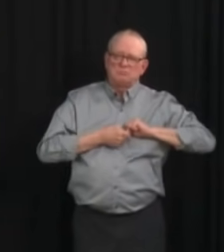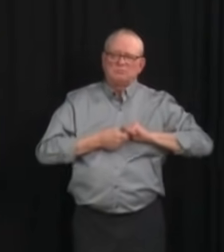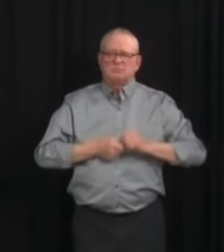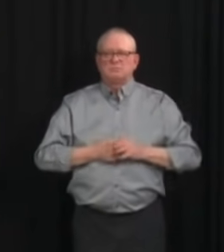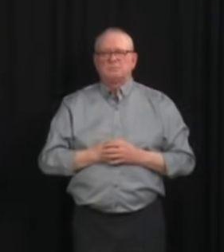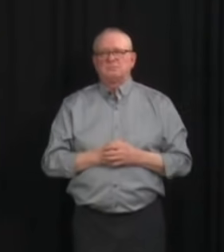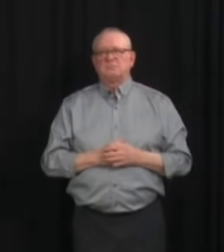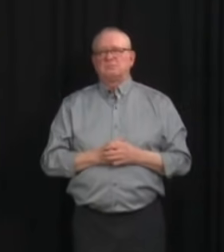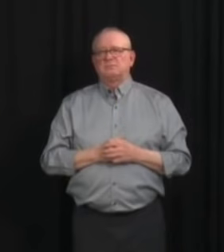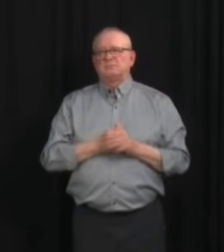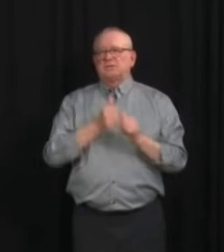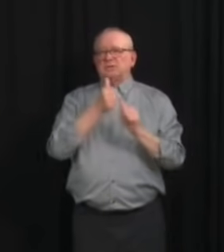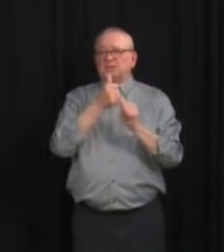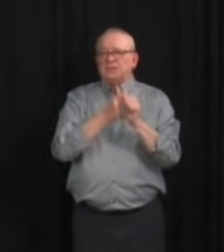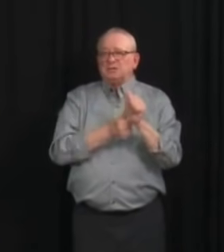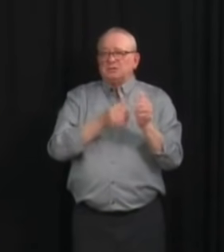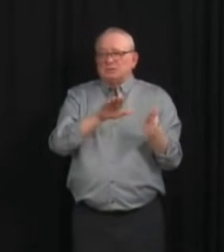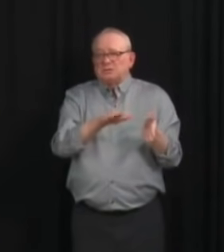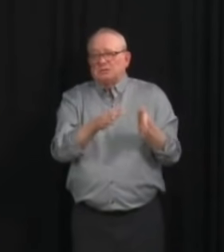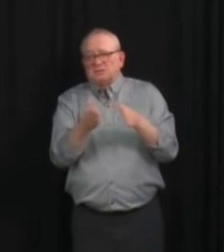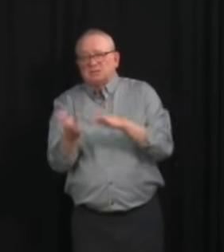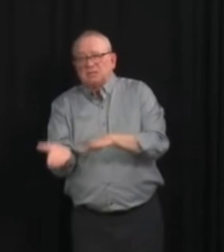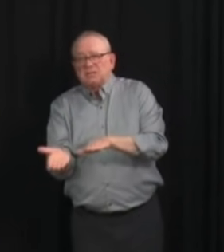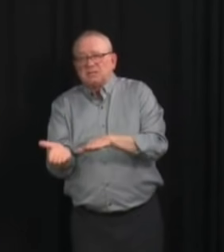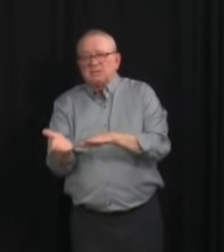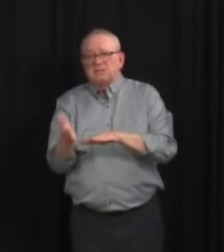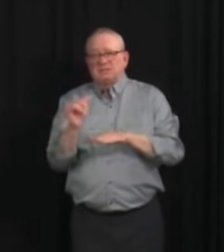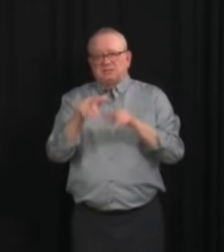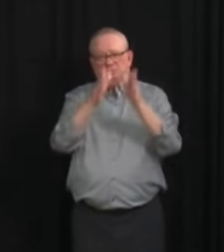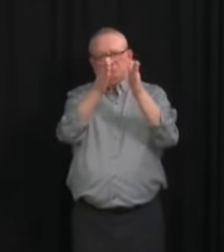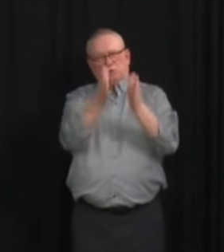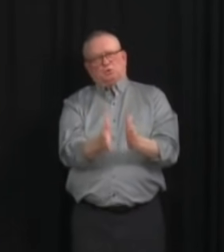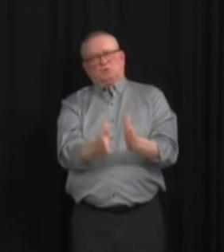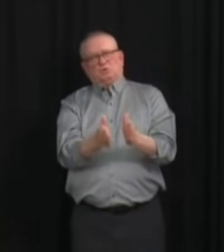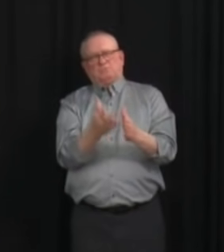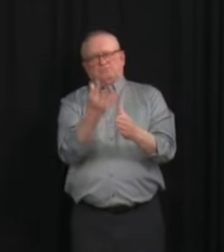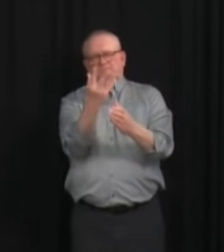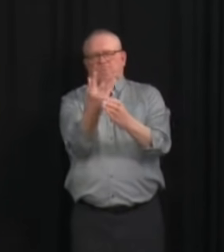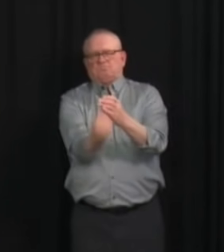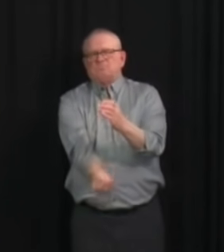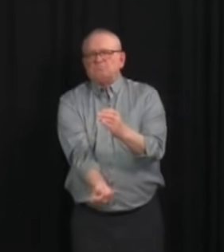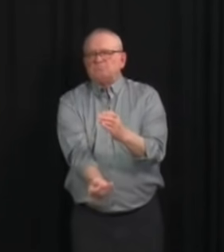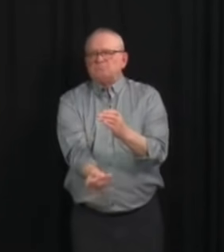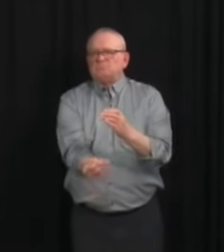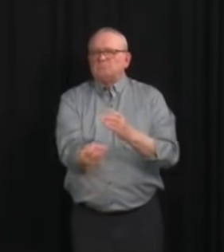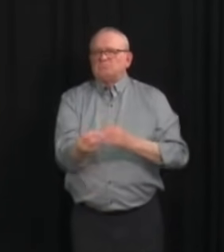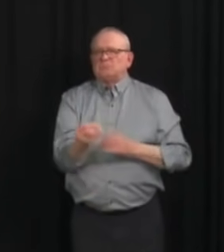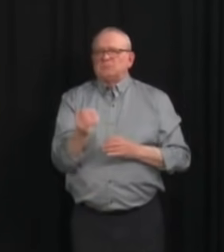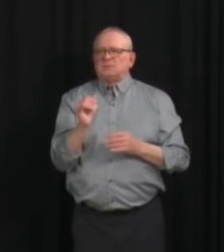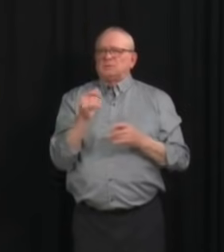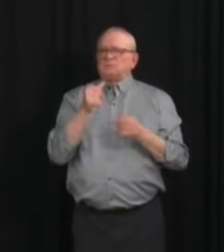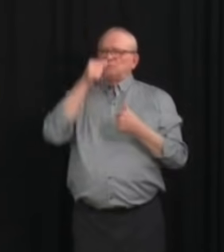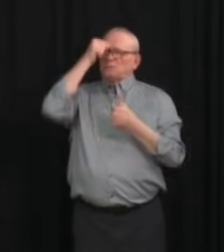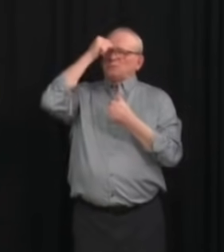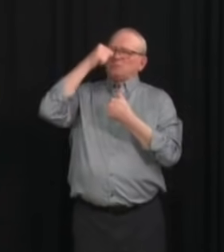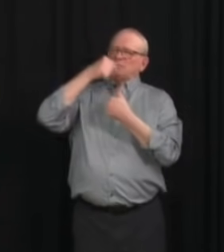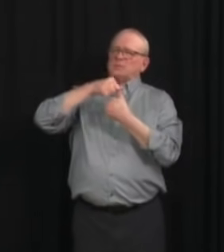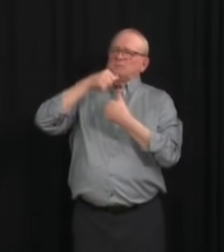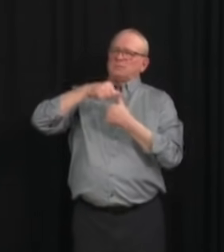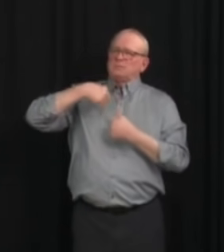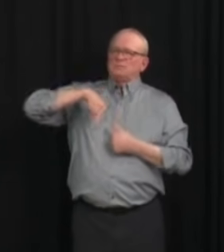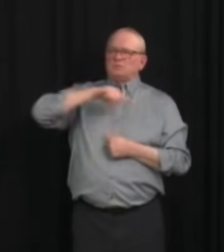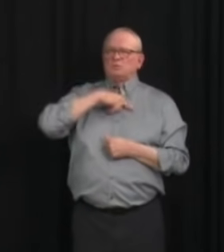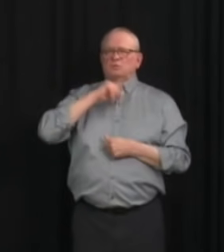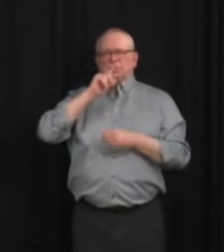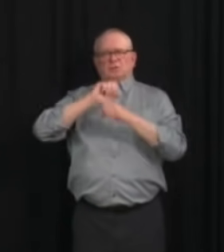of the continued importance of containing this virus. I have heard some questions about the timing of second